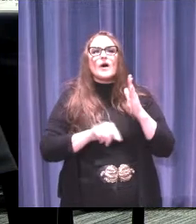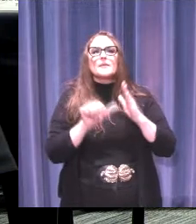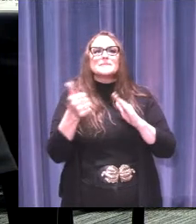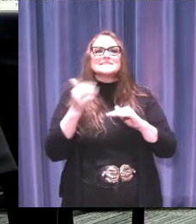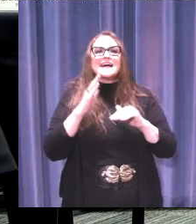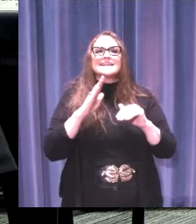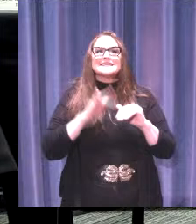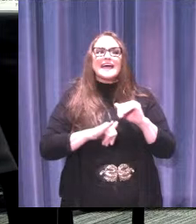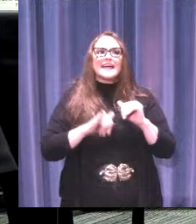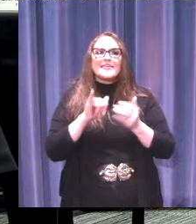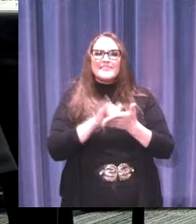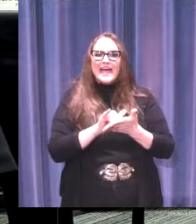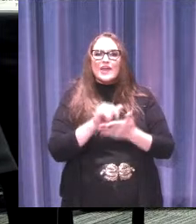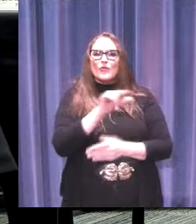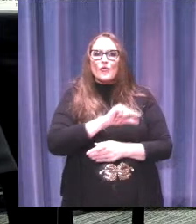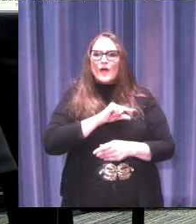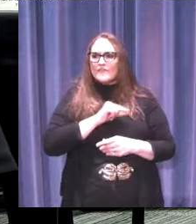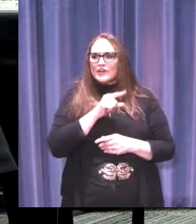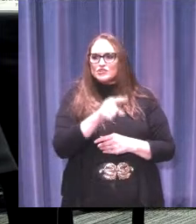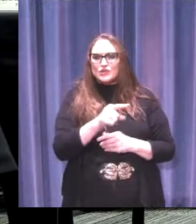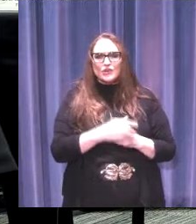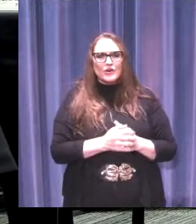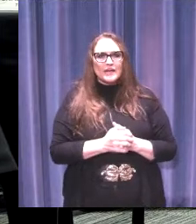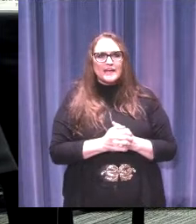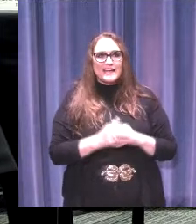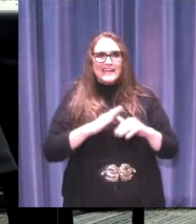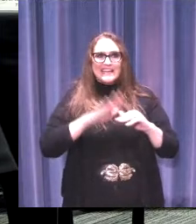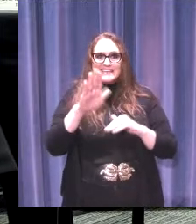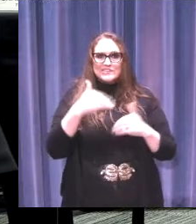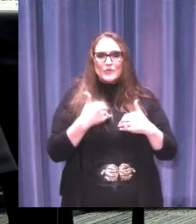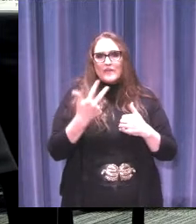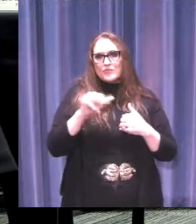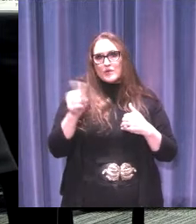that qualifies her? She, at least we had